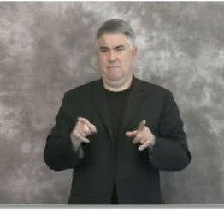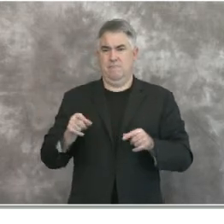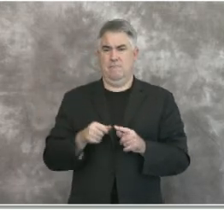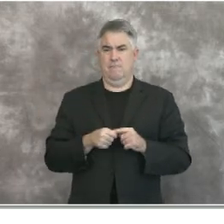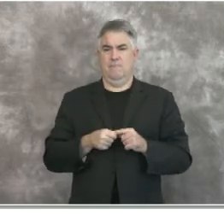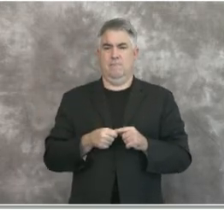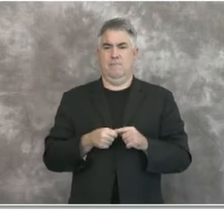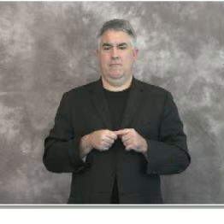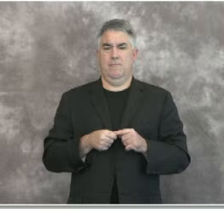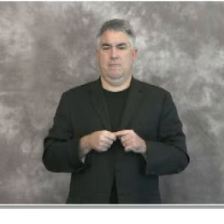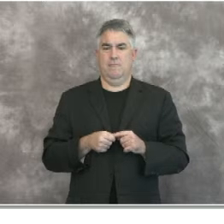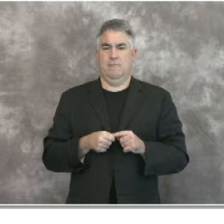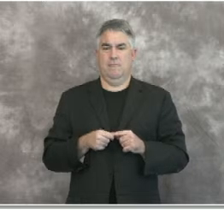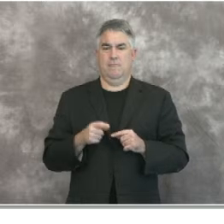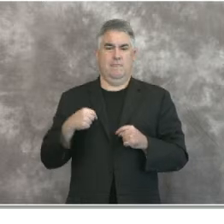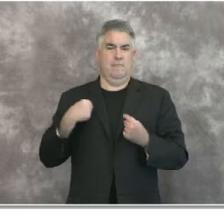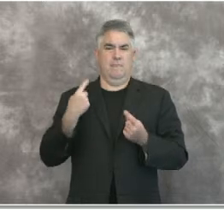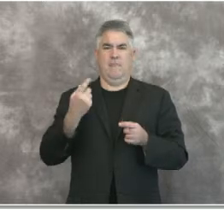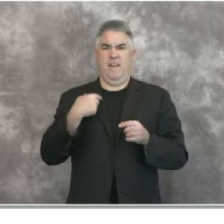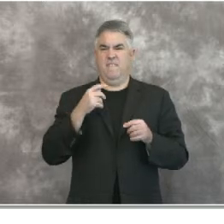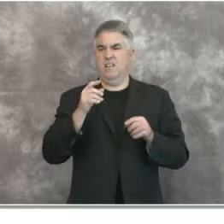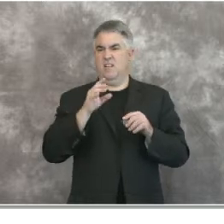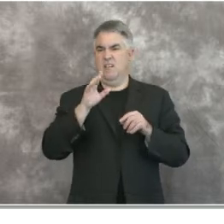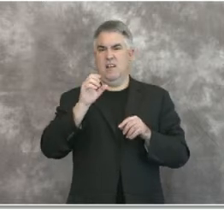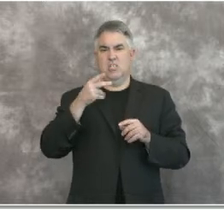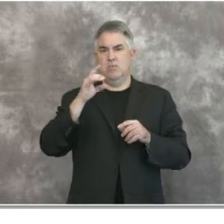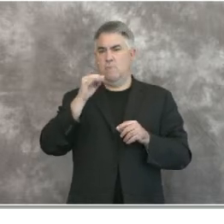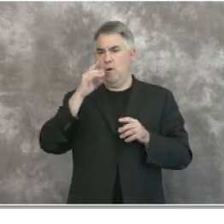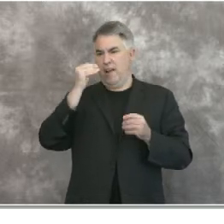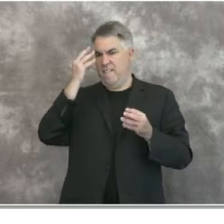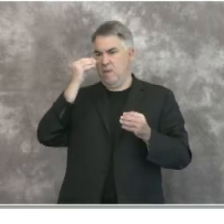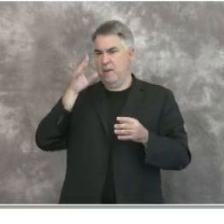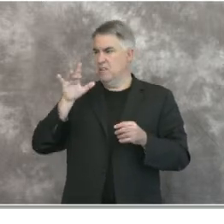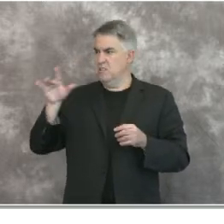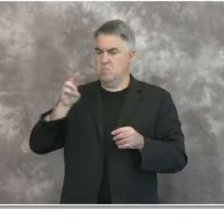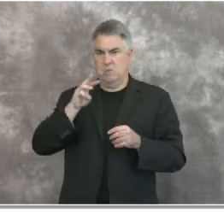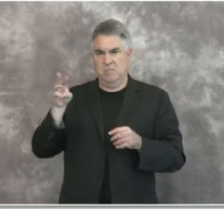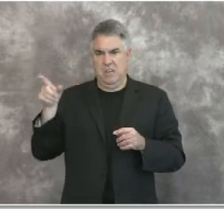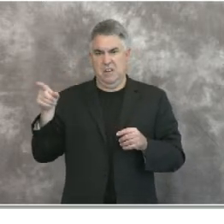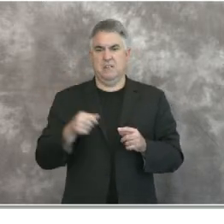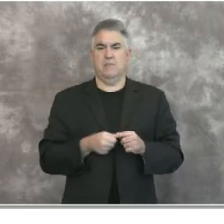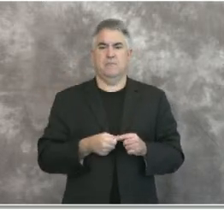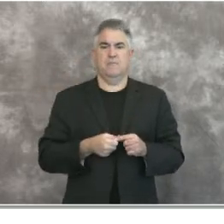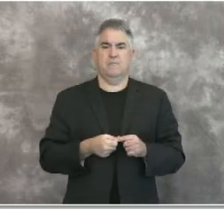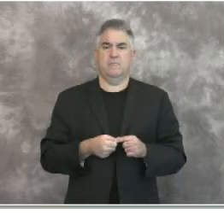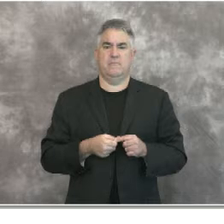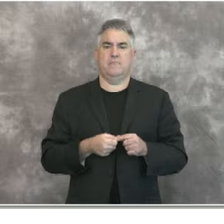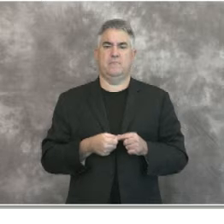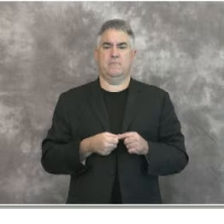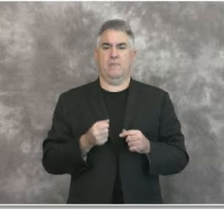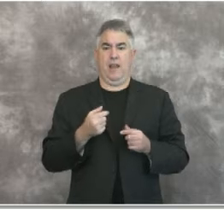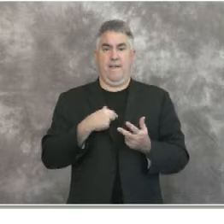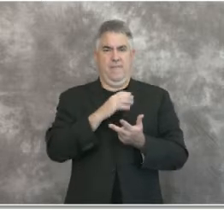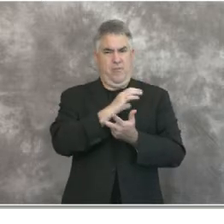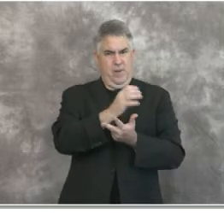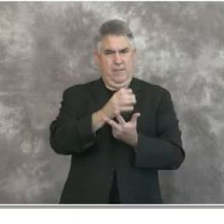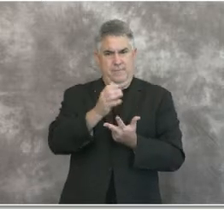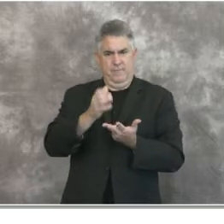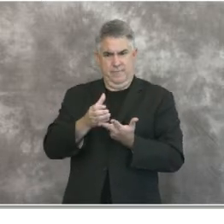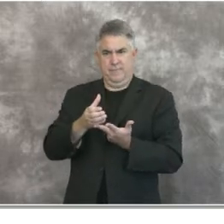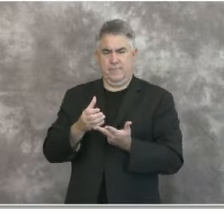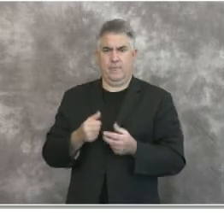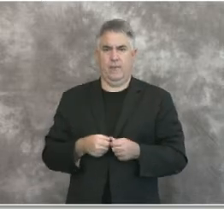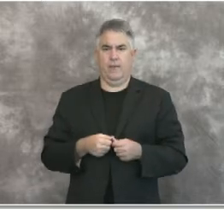triggers. And I might also count that we have the 3 categories. For each of the 13